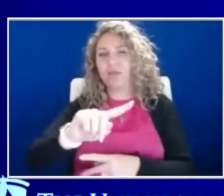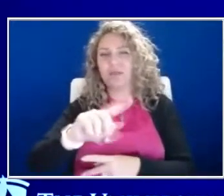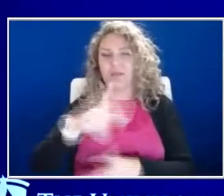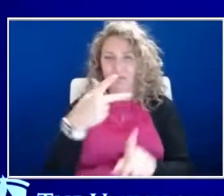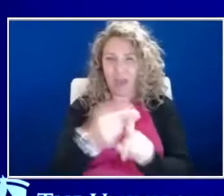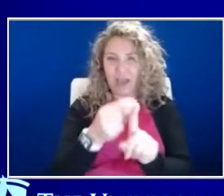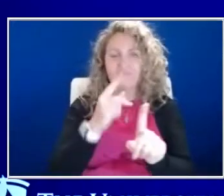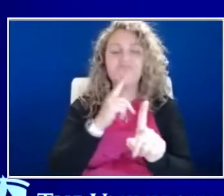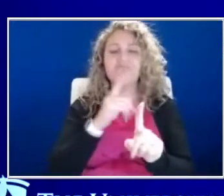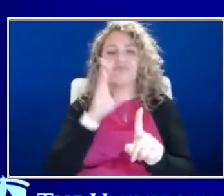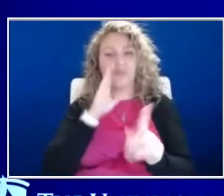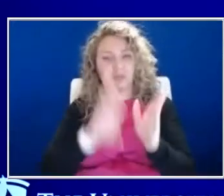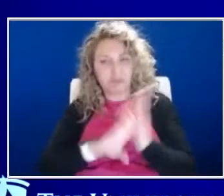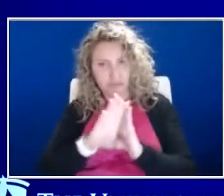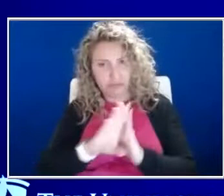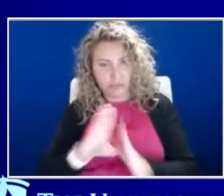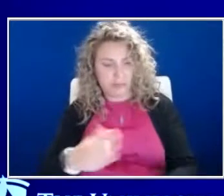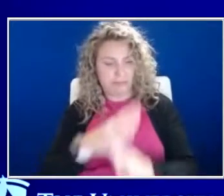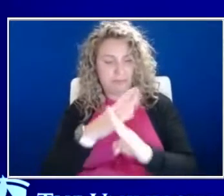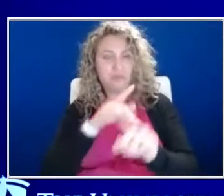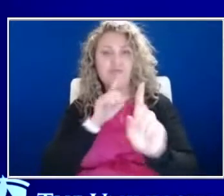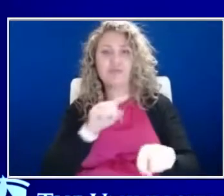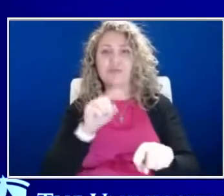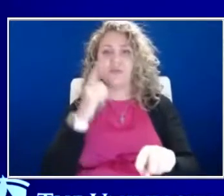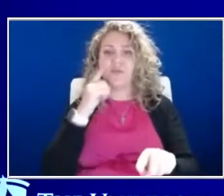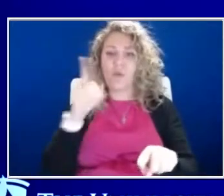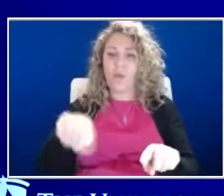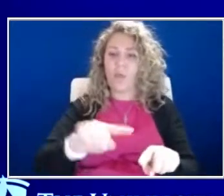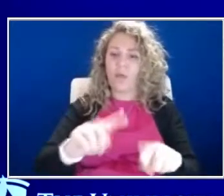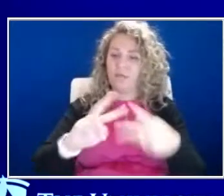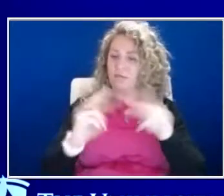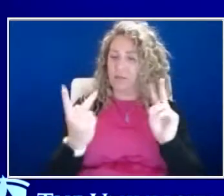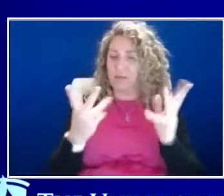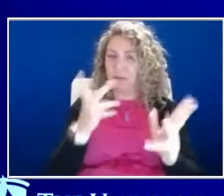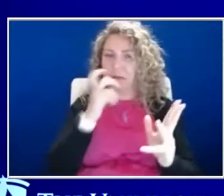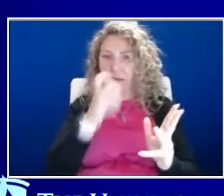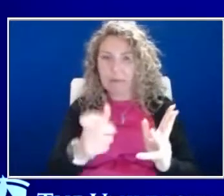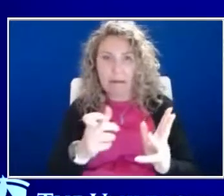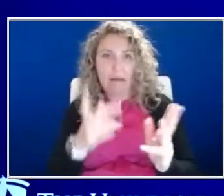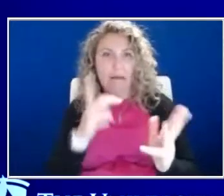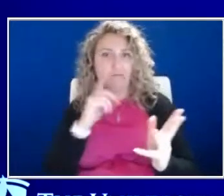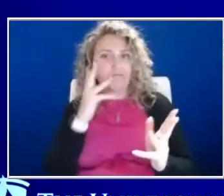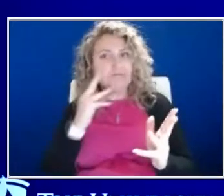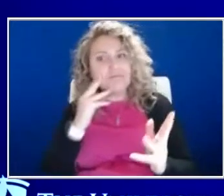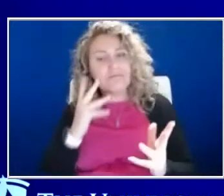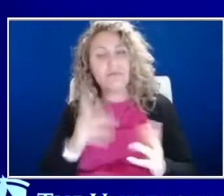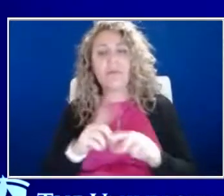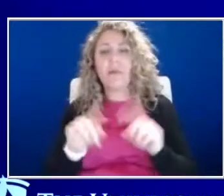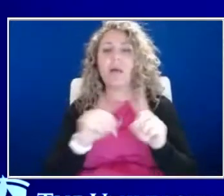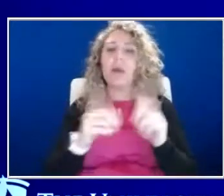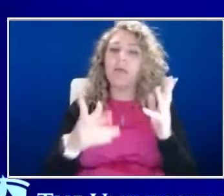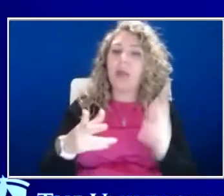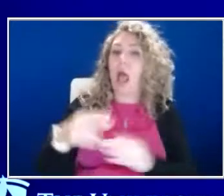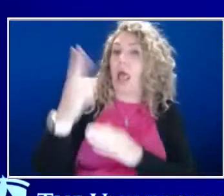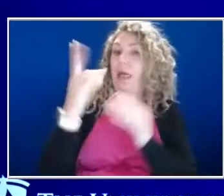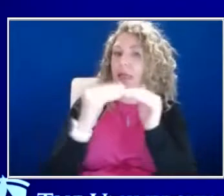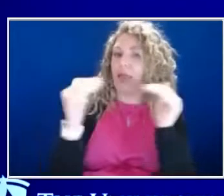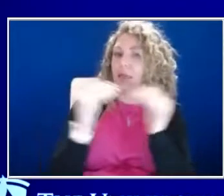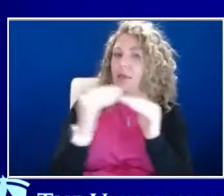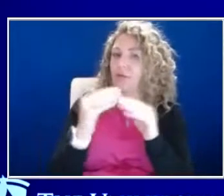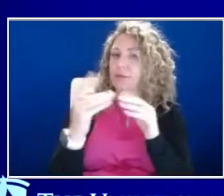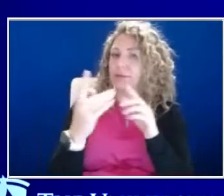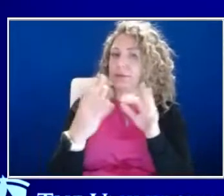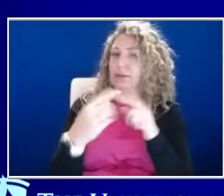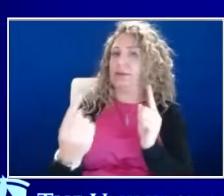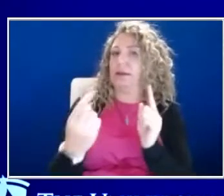immune responses and antibodies even to those variants you haven't seen. Now, they might not be high levels of that antibody, but more